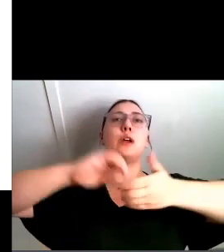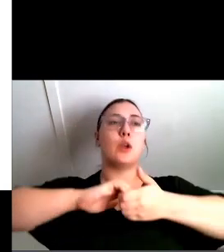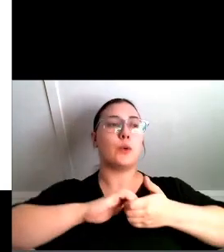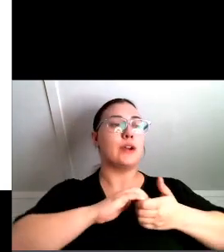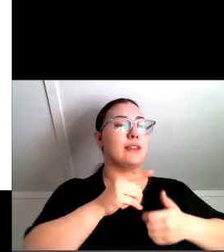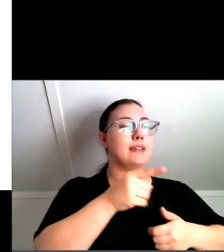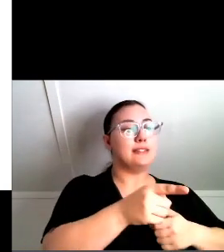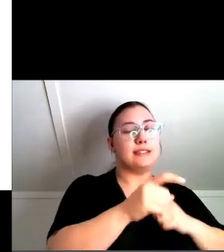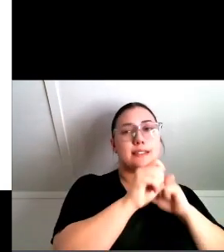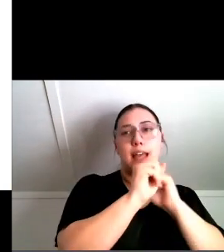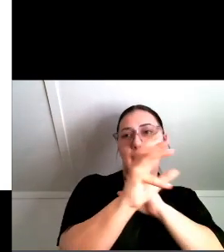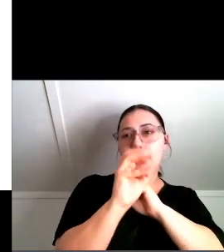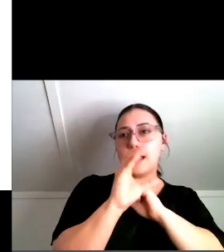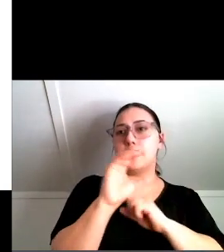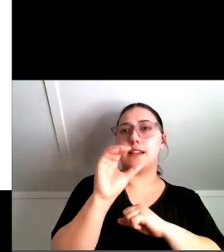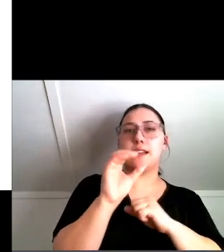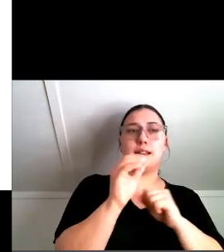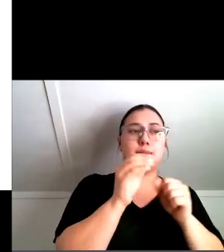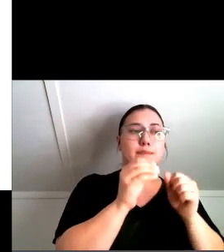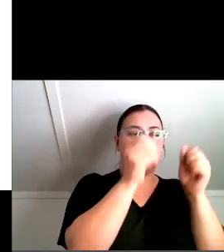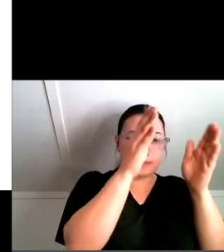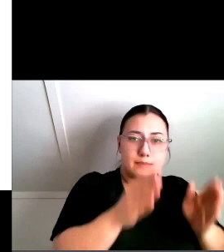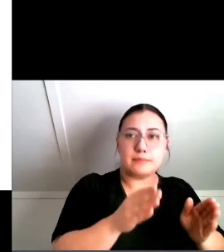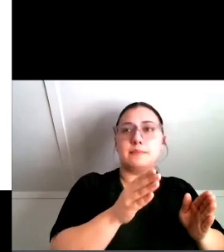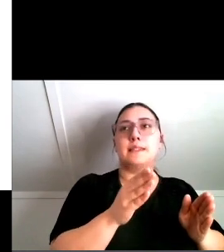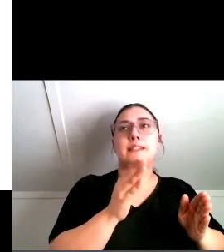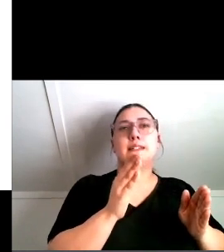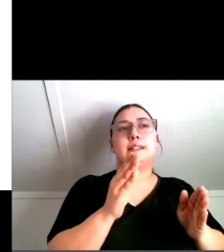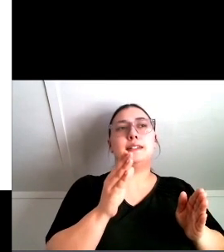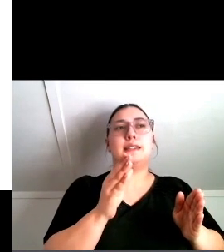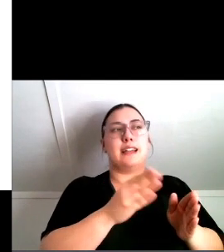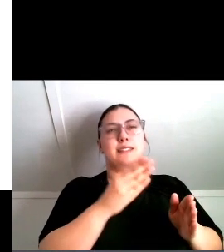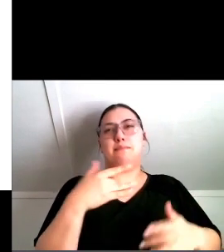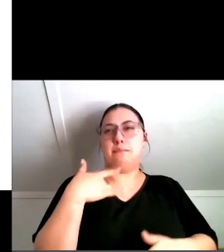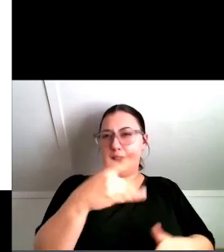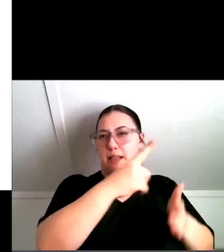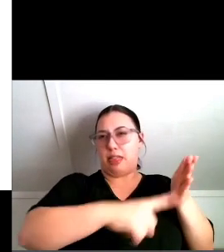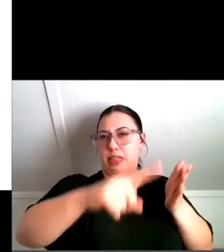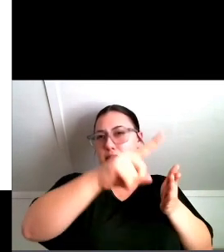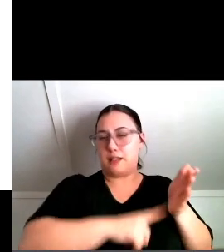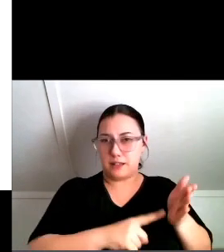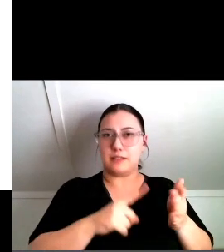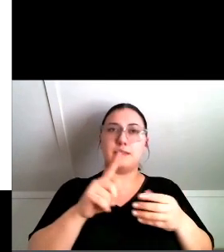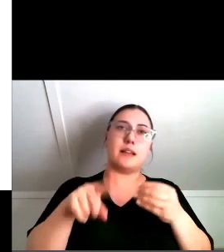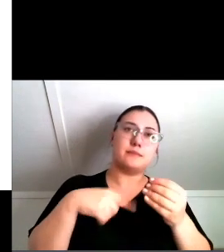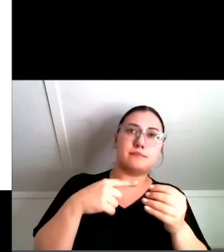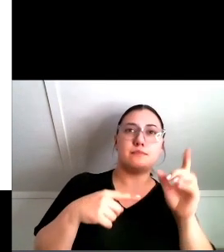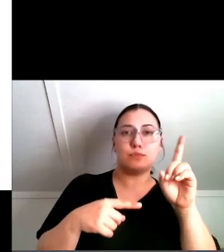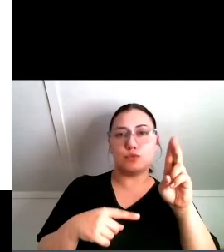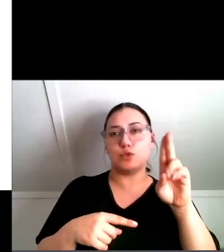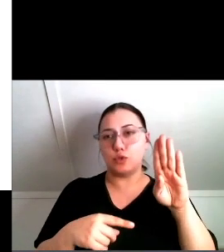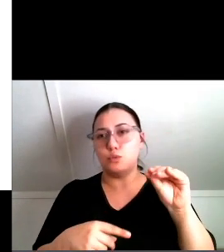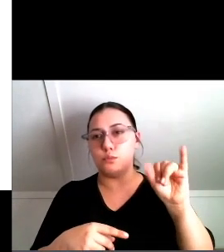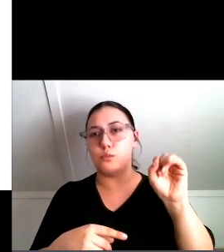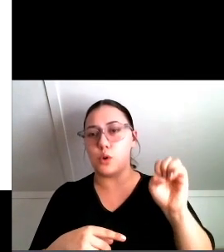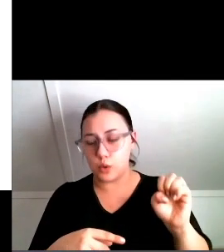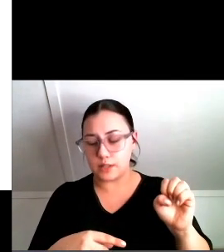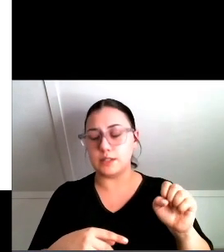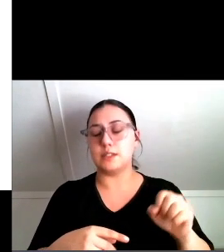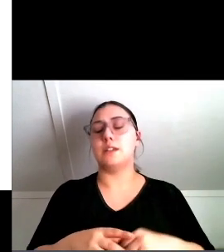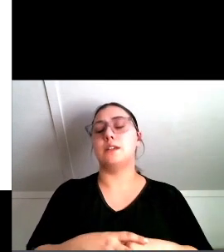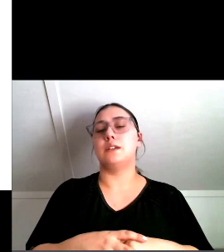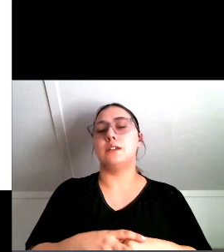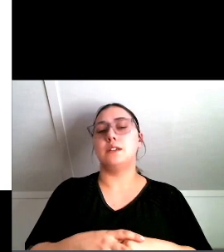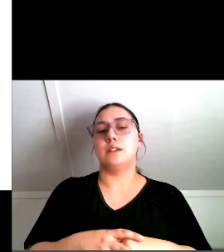activism associated with Washington and Du Bois and the work that he's being offered in the Negro Yearbook is sort